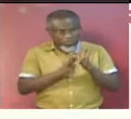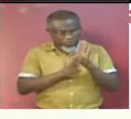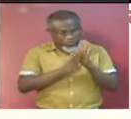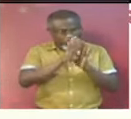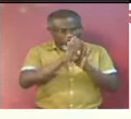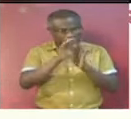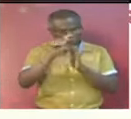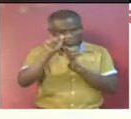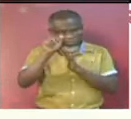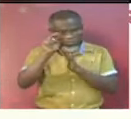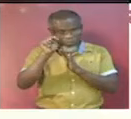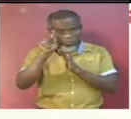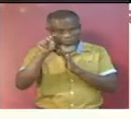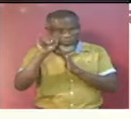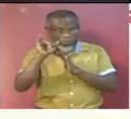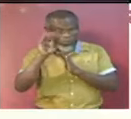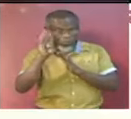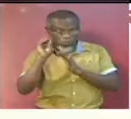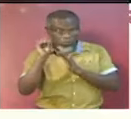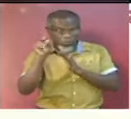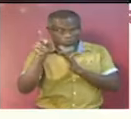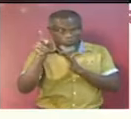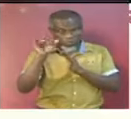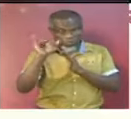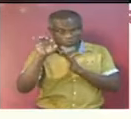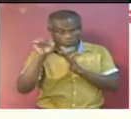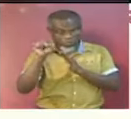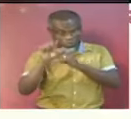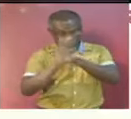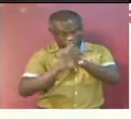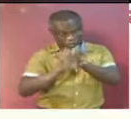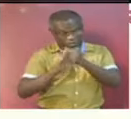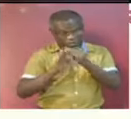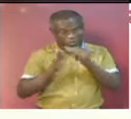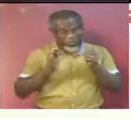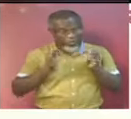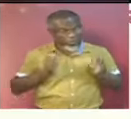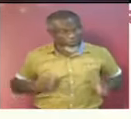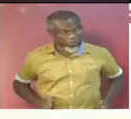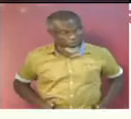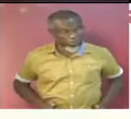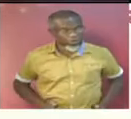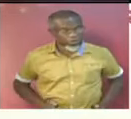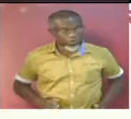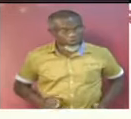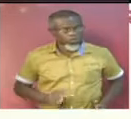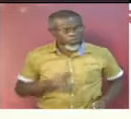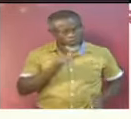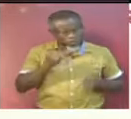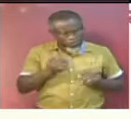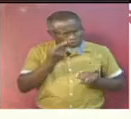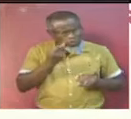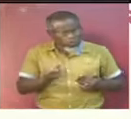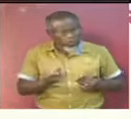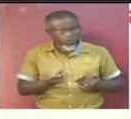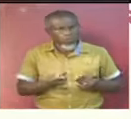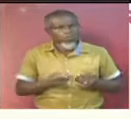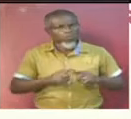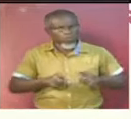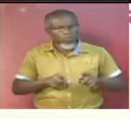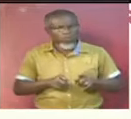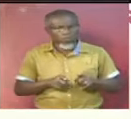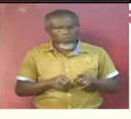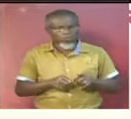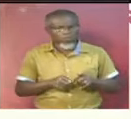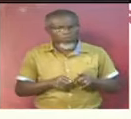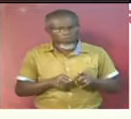overall impact of all of the strategies, vaccination, public health measures, etc., on the transmission of illness and